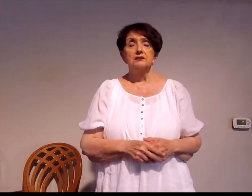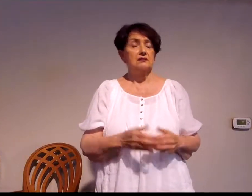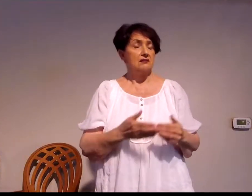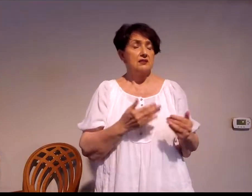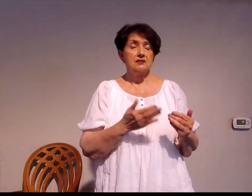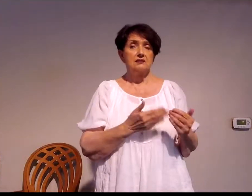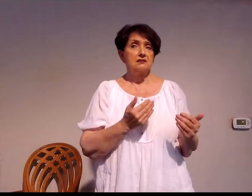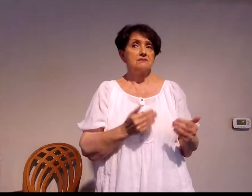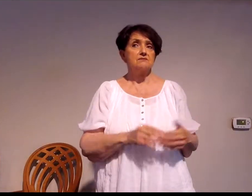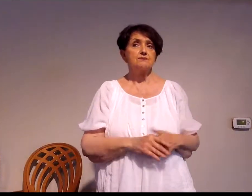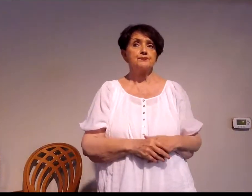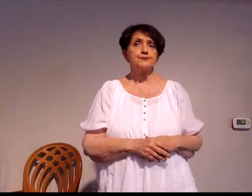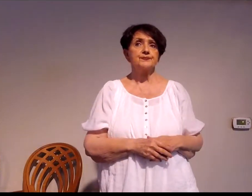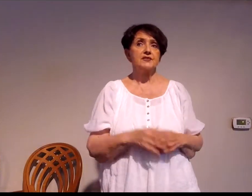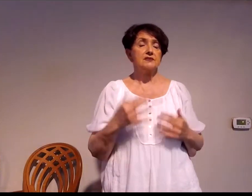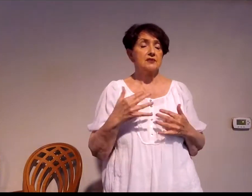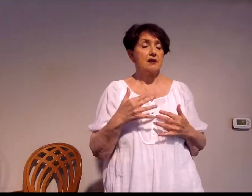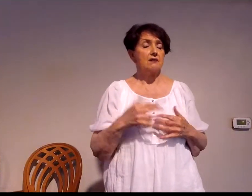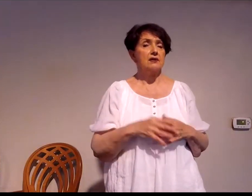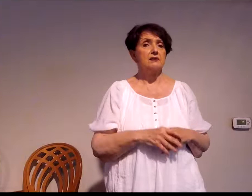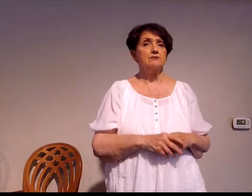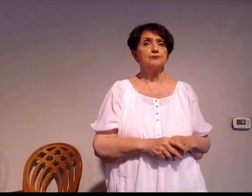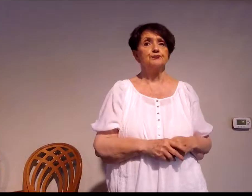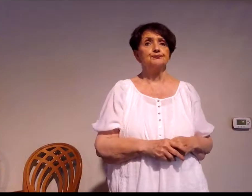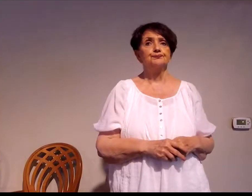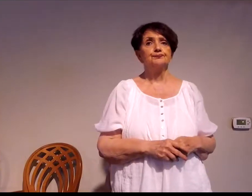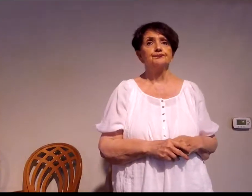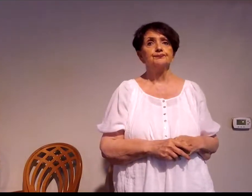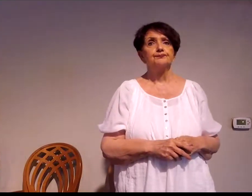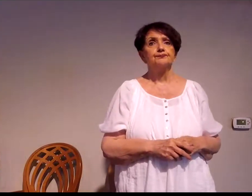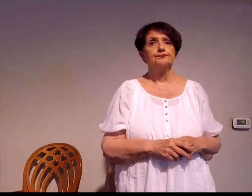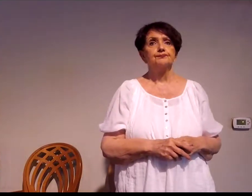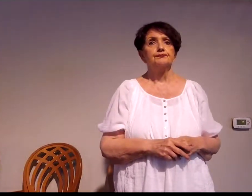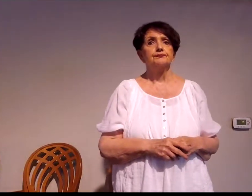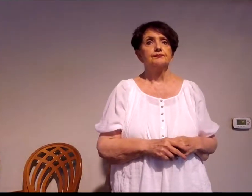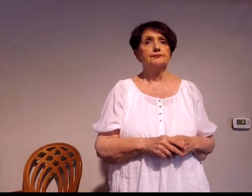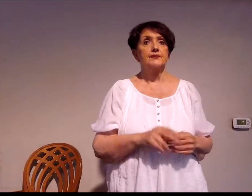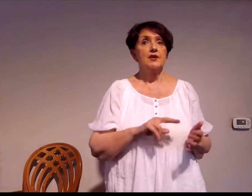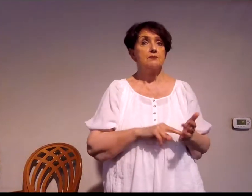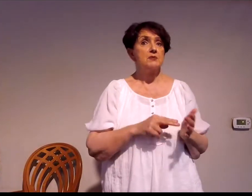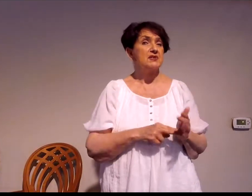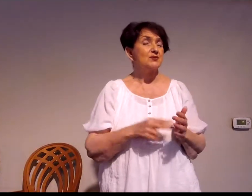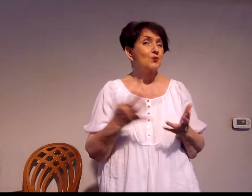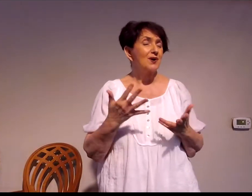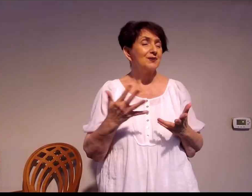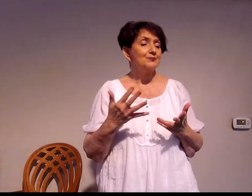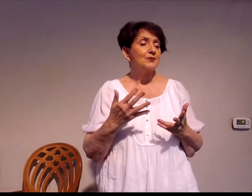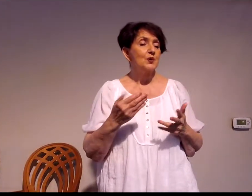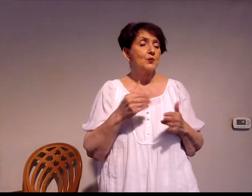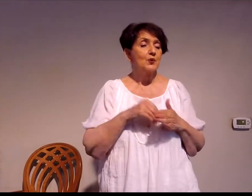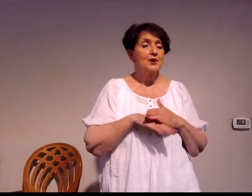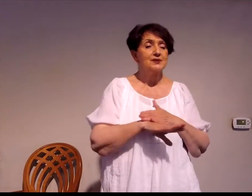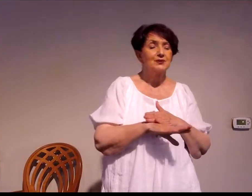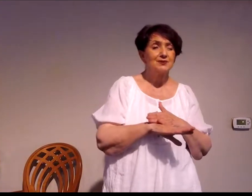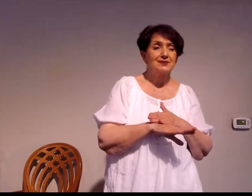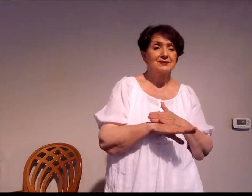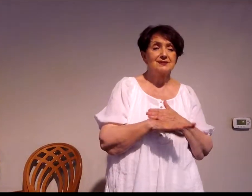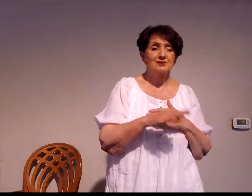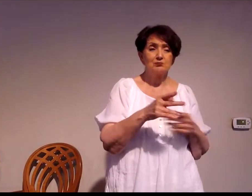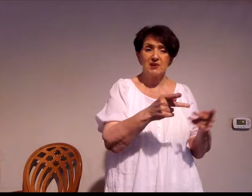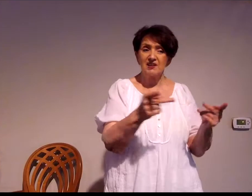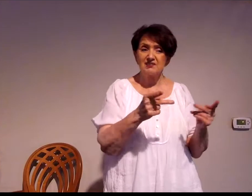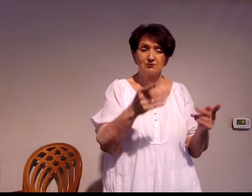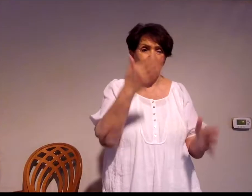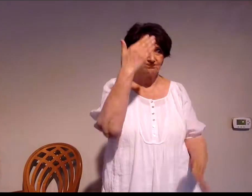easy. It's scary at times. And it means that we're moving into this unknown place,